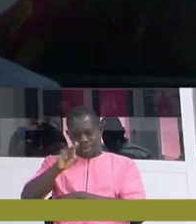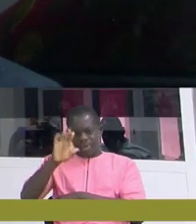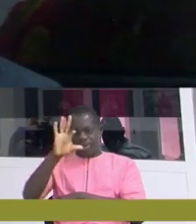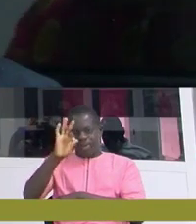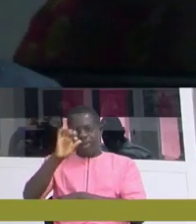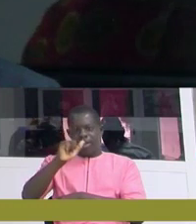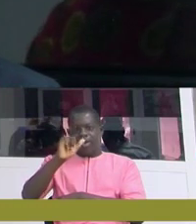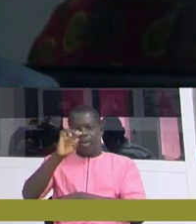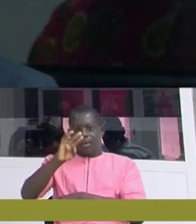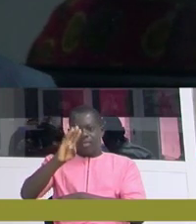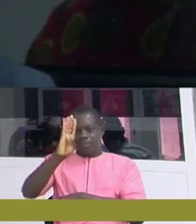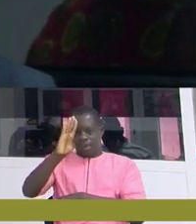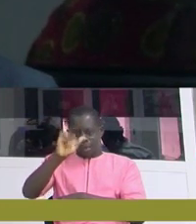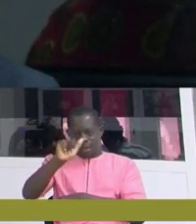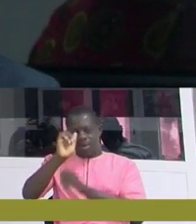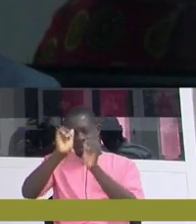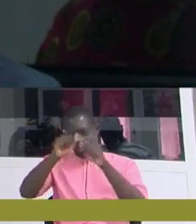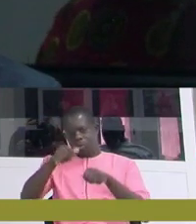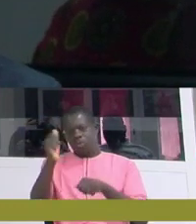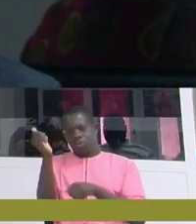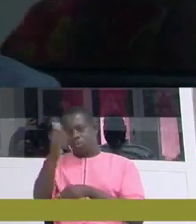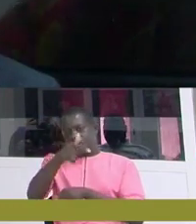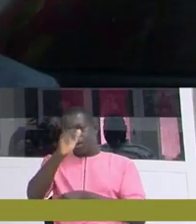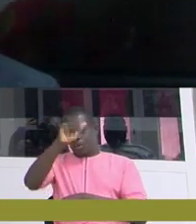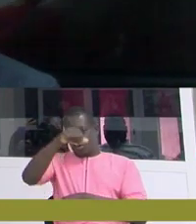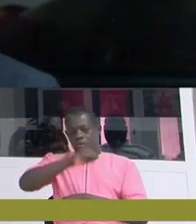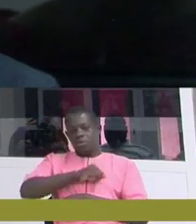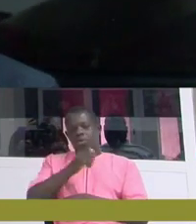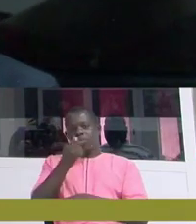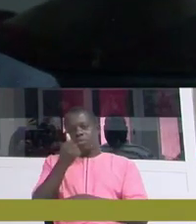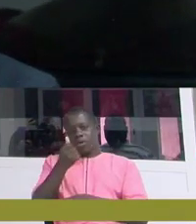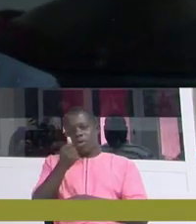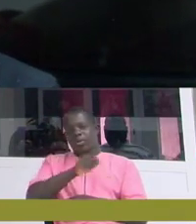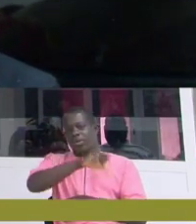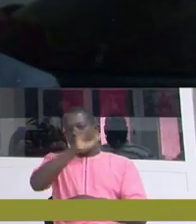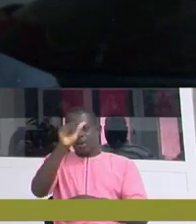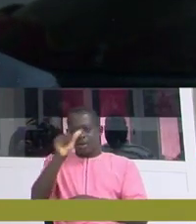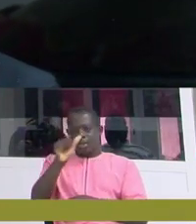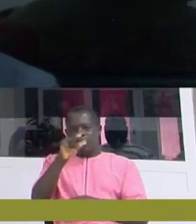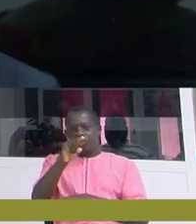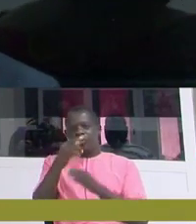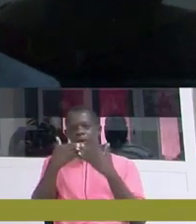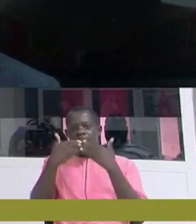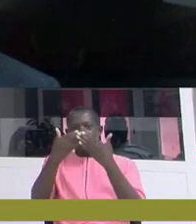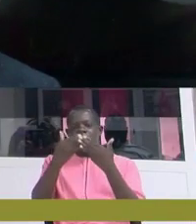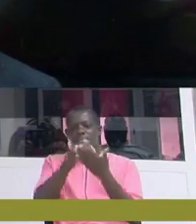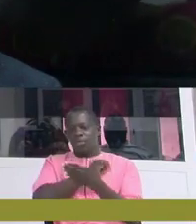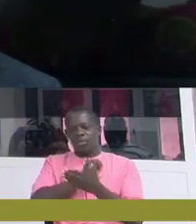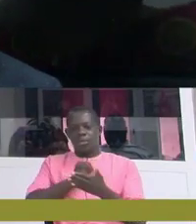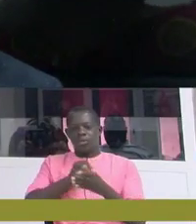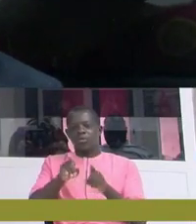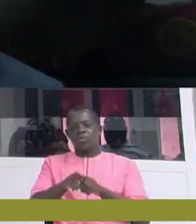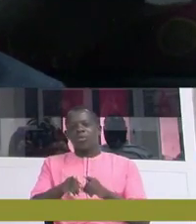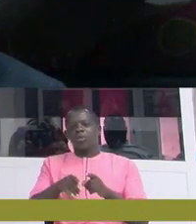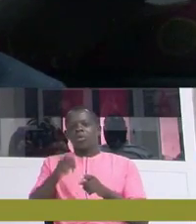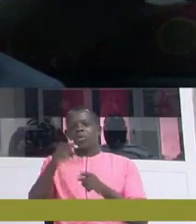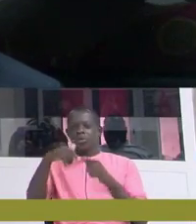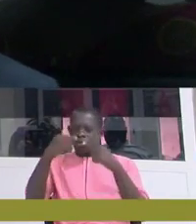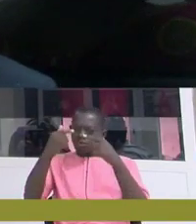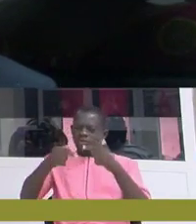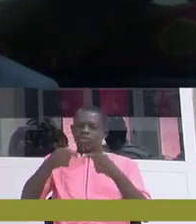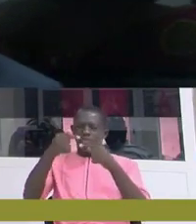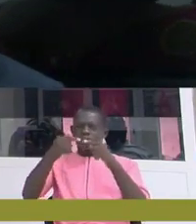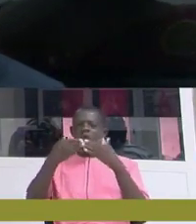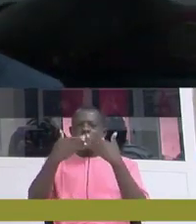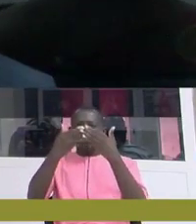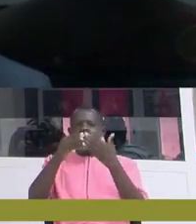Tamba no ma ila kodokama. And you told us that he kept telling you that the Keba